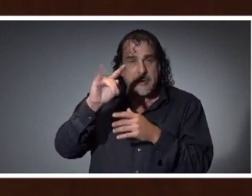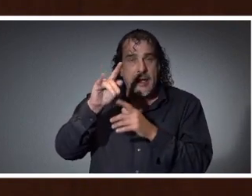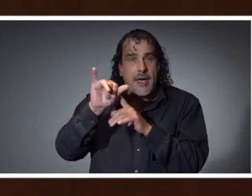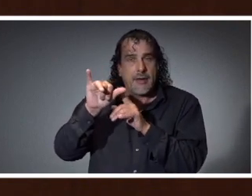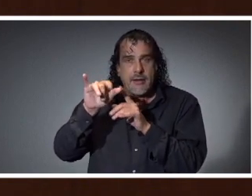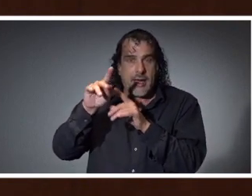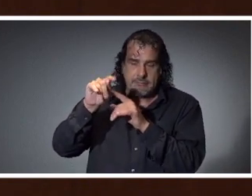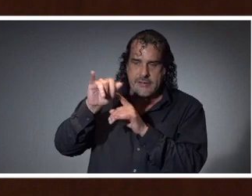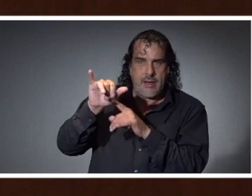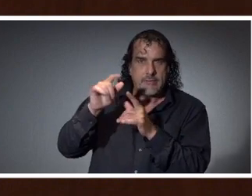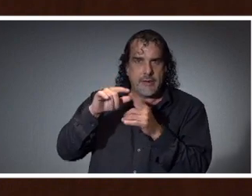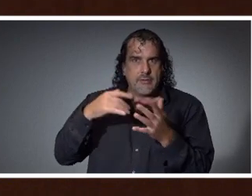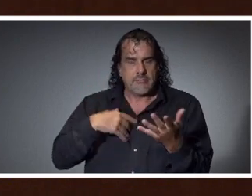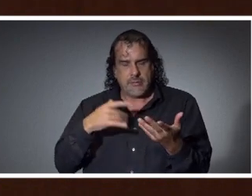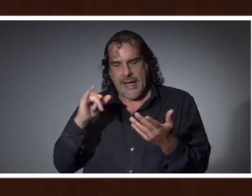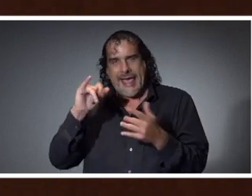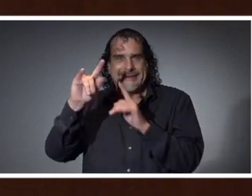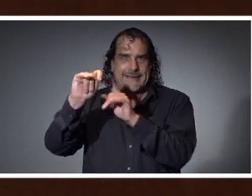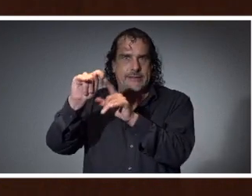individual school out there.